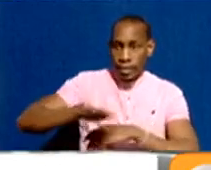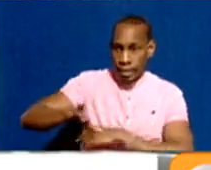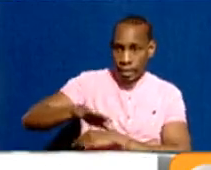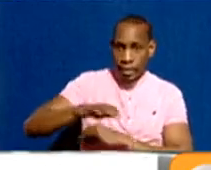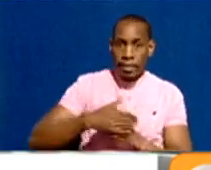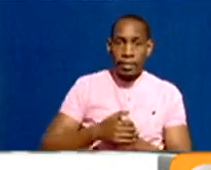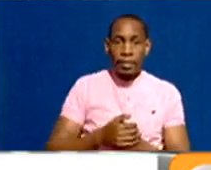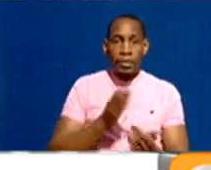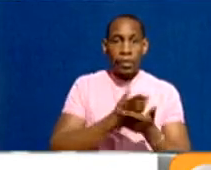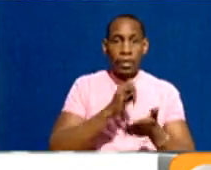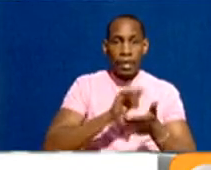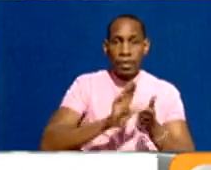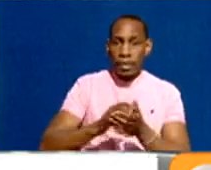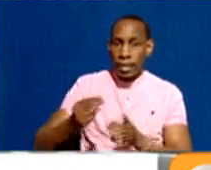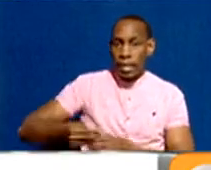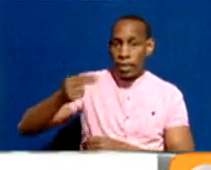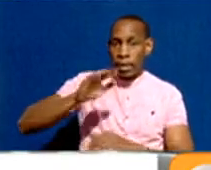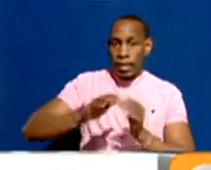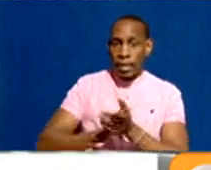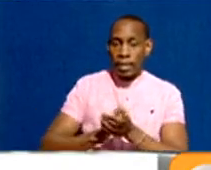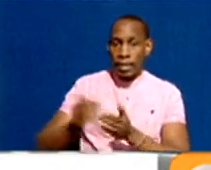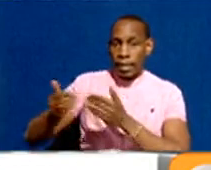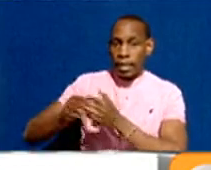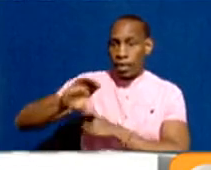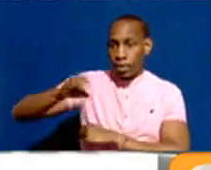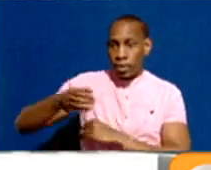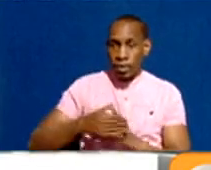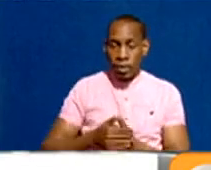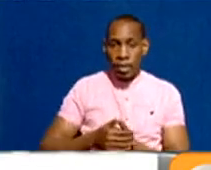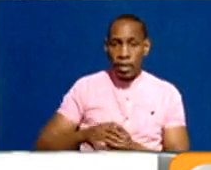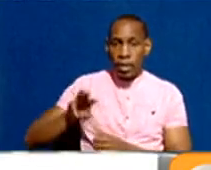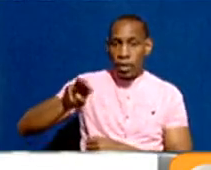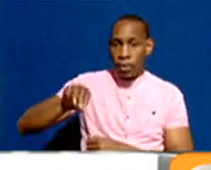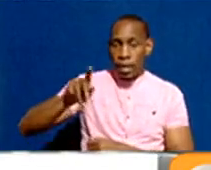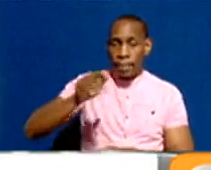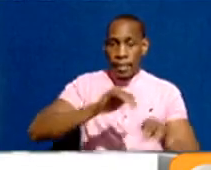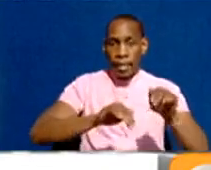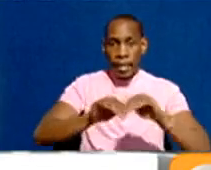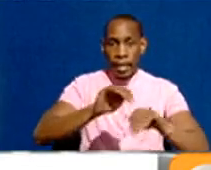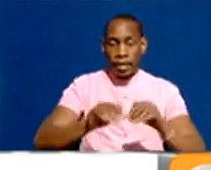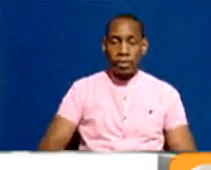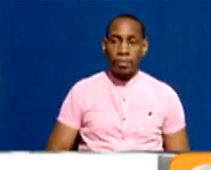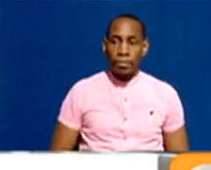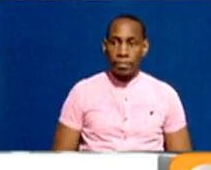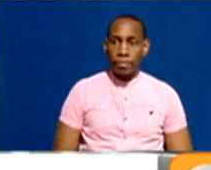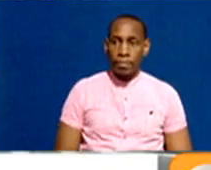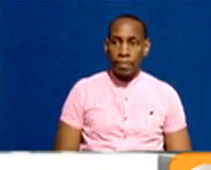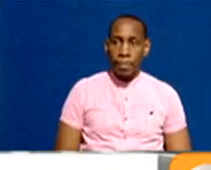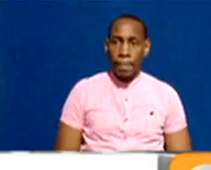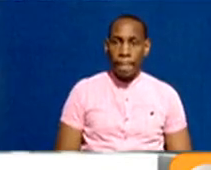areas was in fact higher than in nearby constituencies for the parliamentary elections. Mary Morki